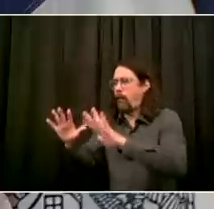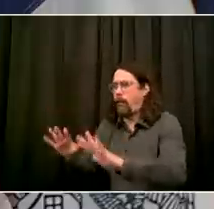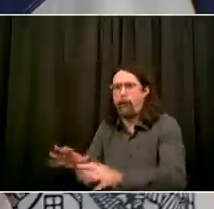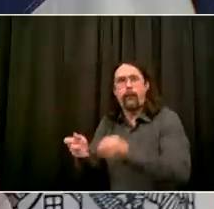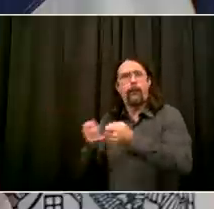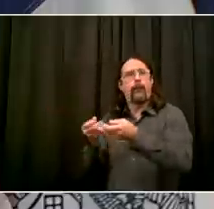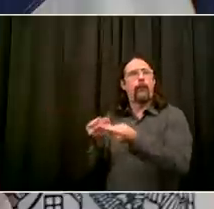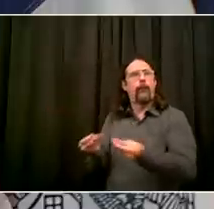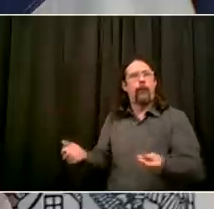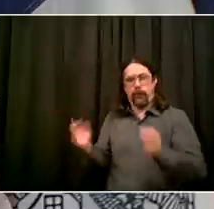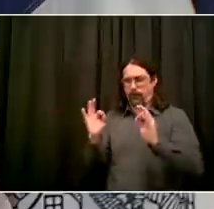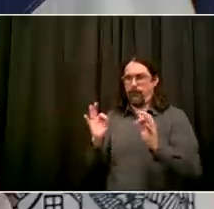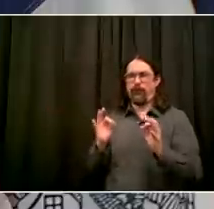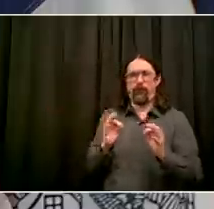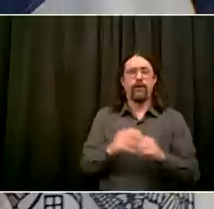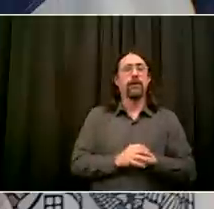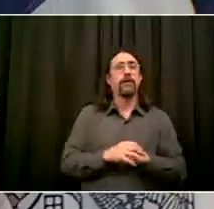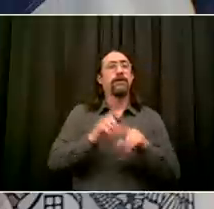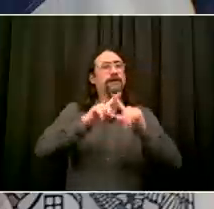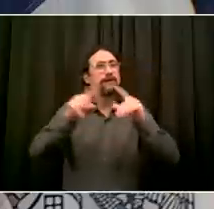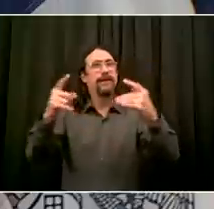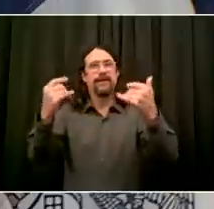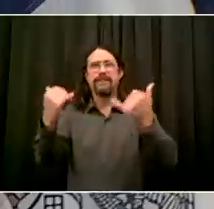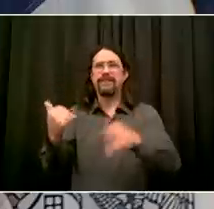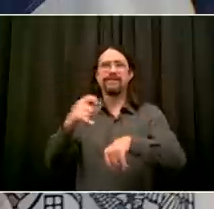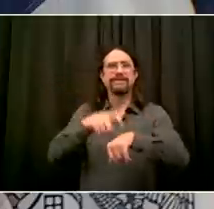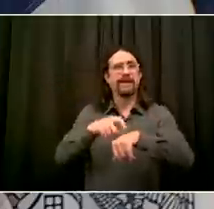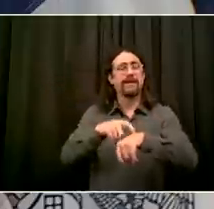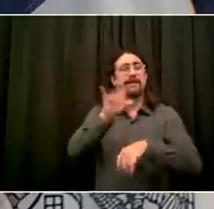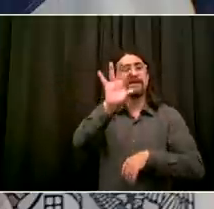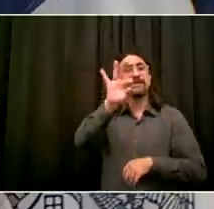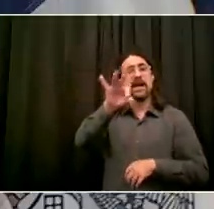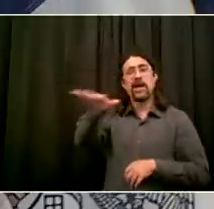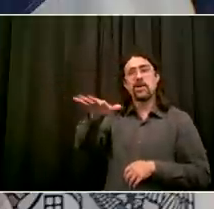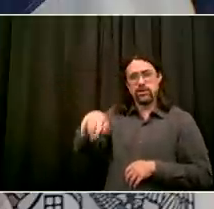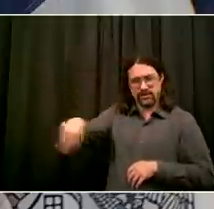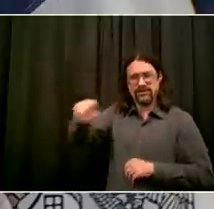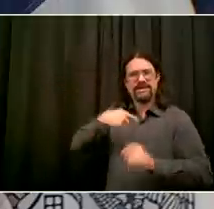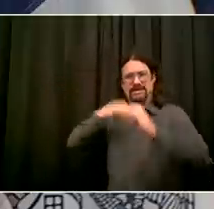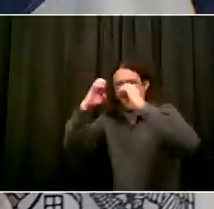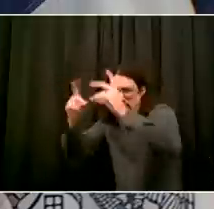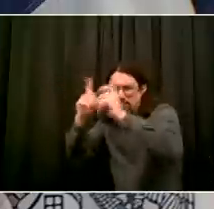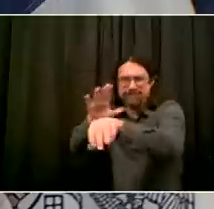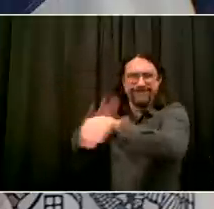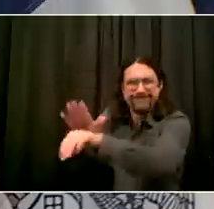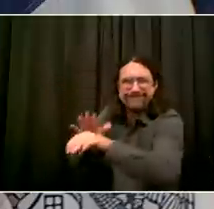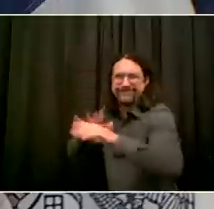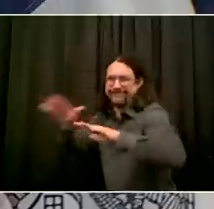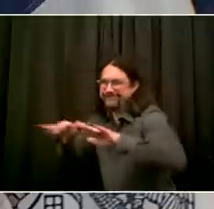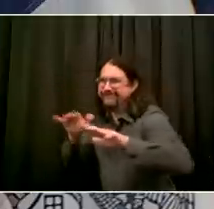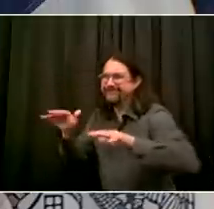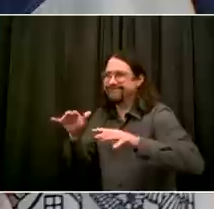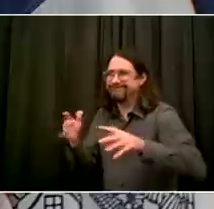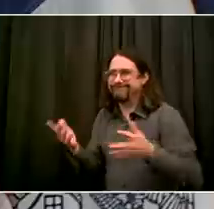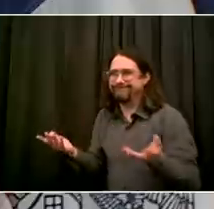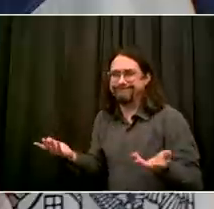We're now at the point where we need restrictions, hopefully only for a few weeks, to really turn the tide